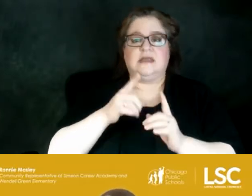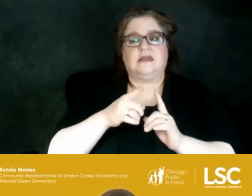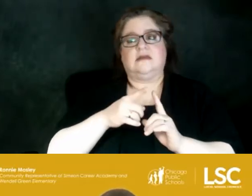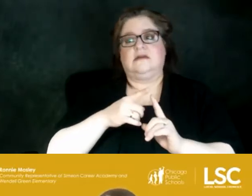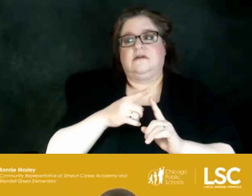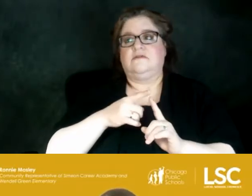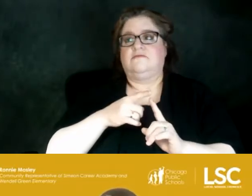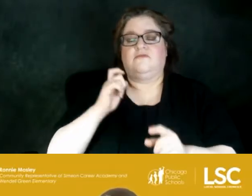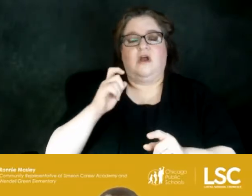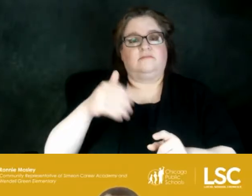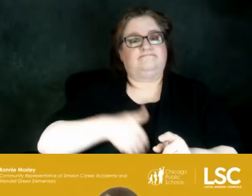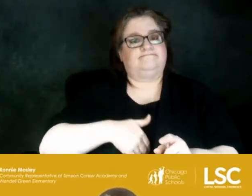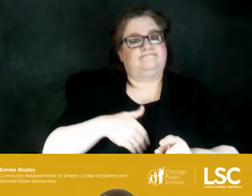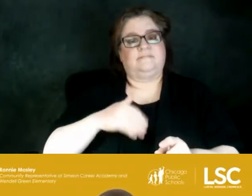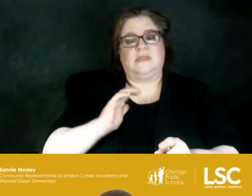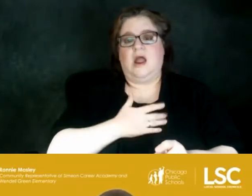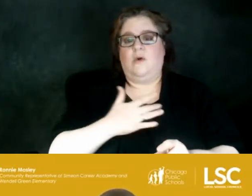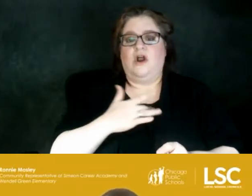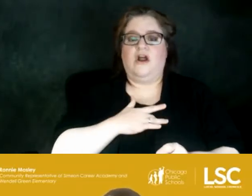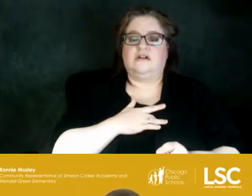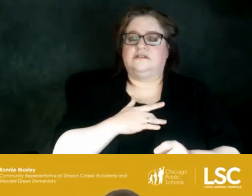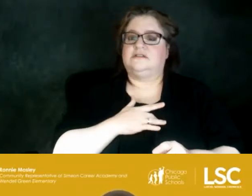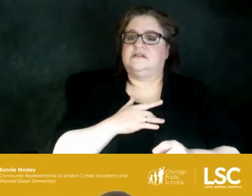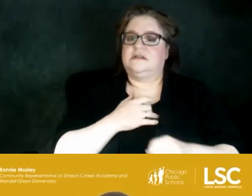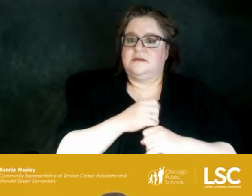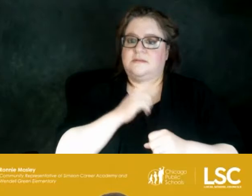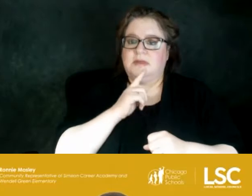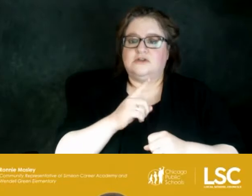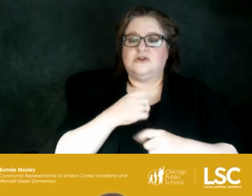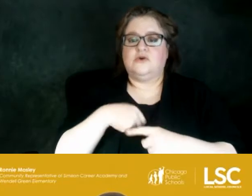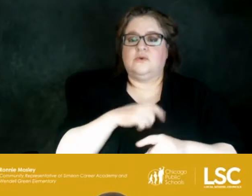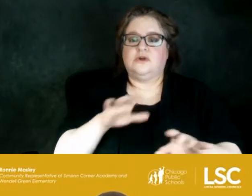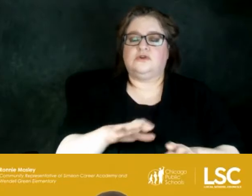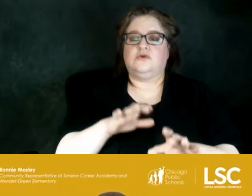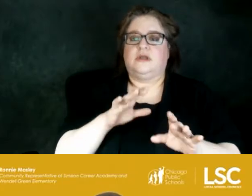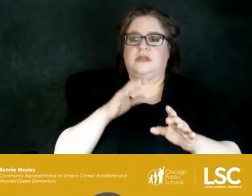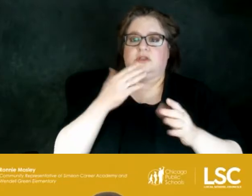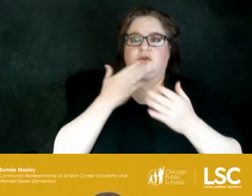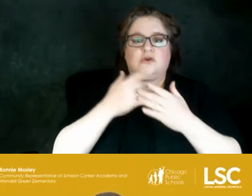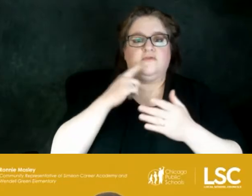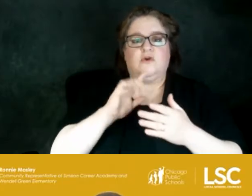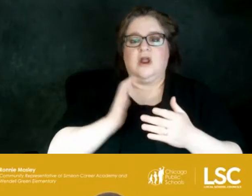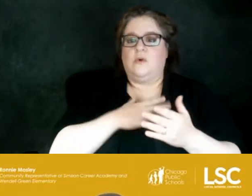our hearts, always thinking about the good for our students' education.